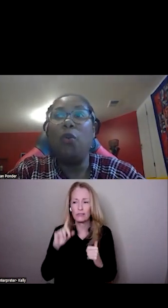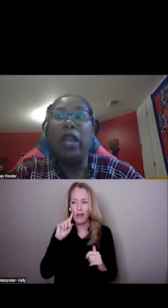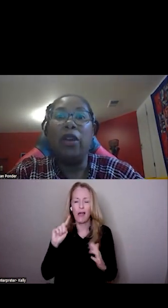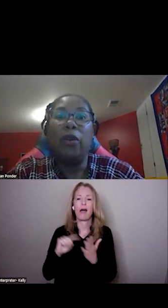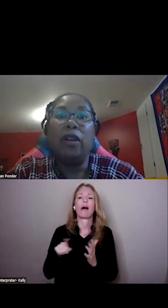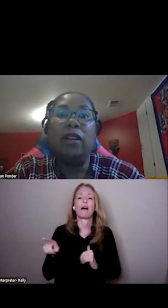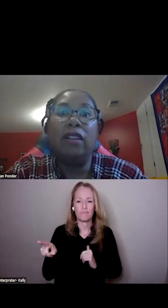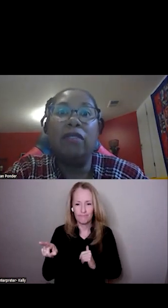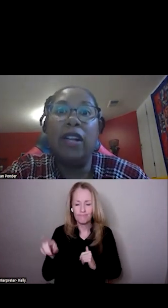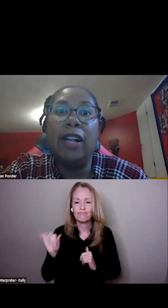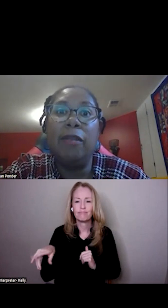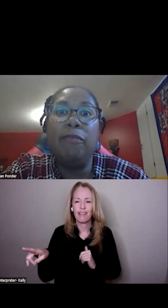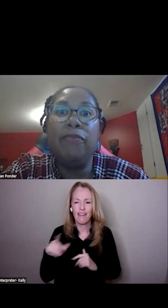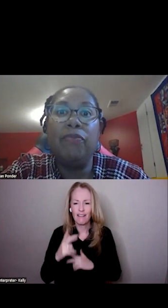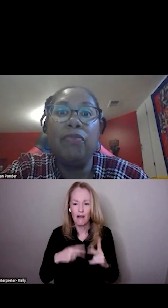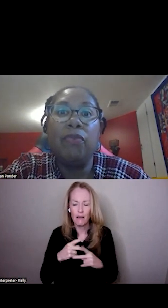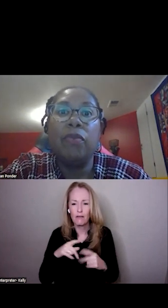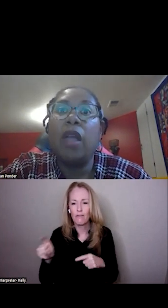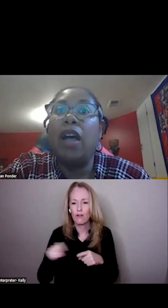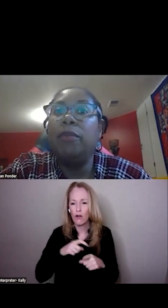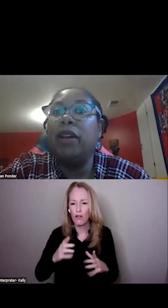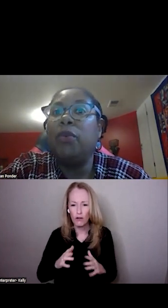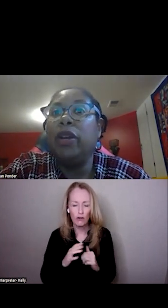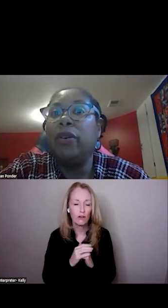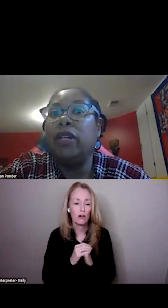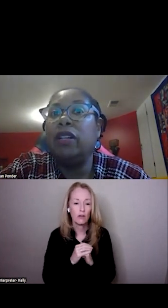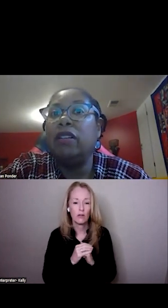not aware of